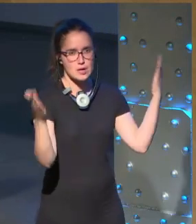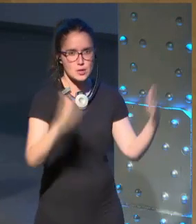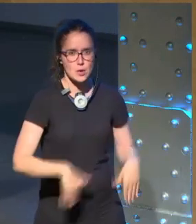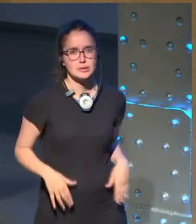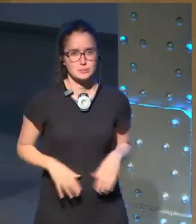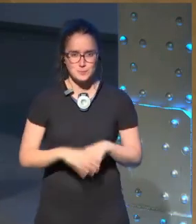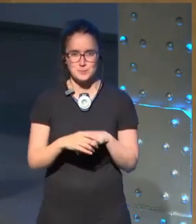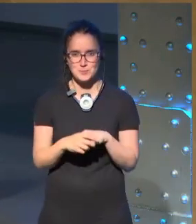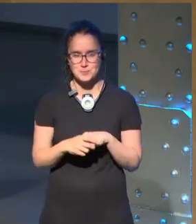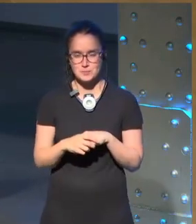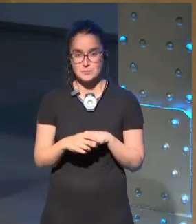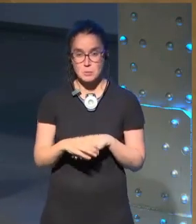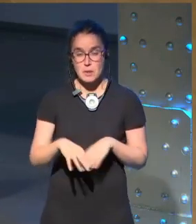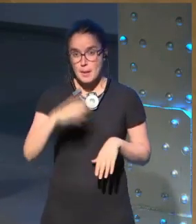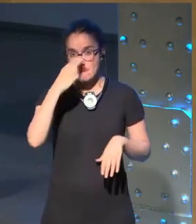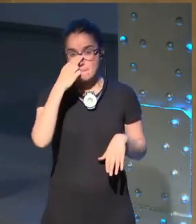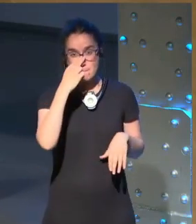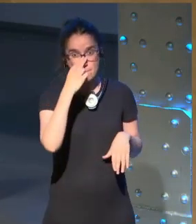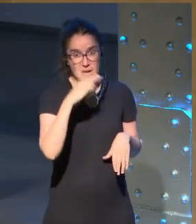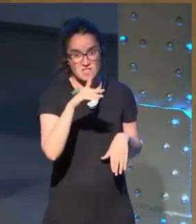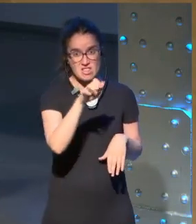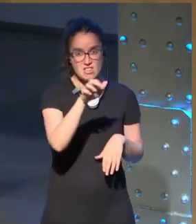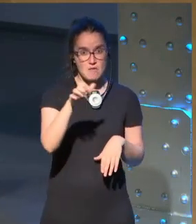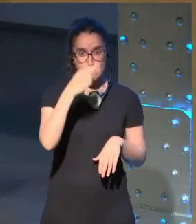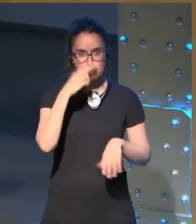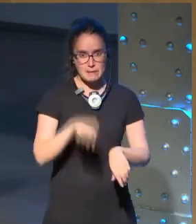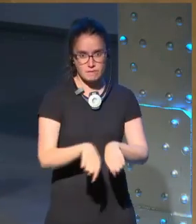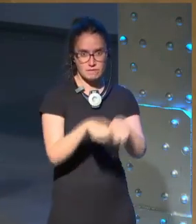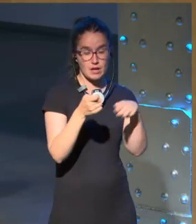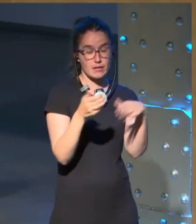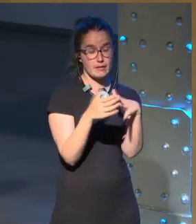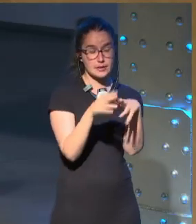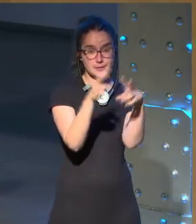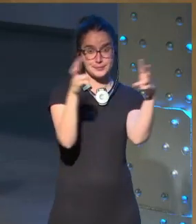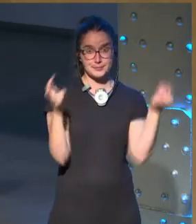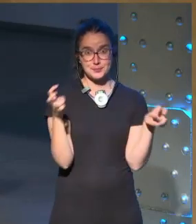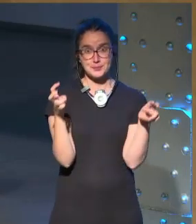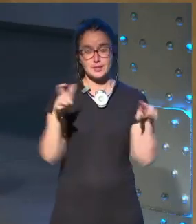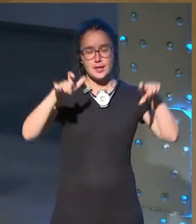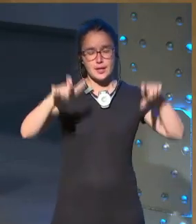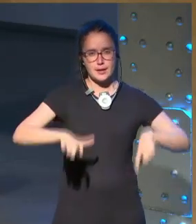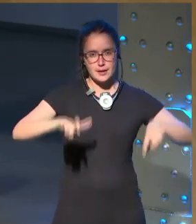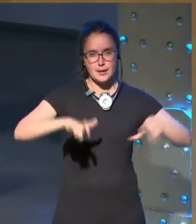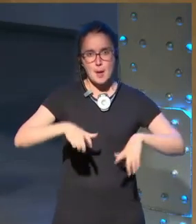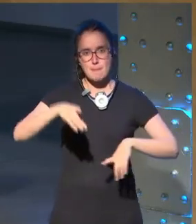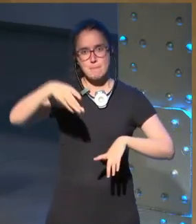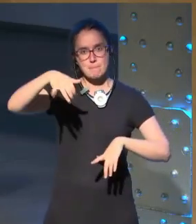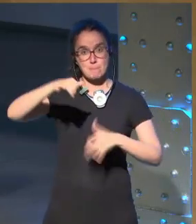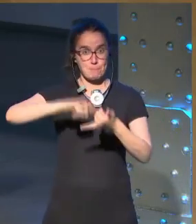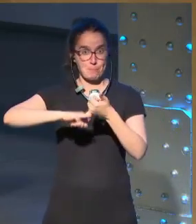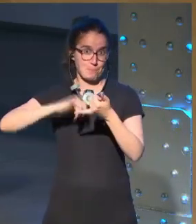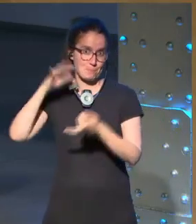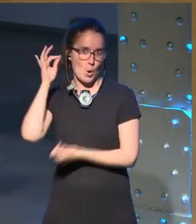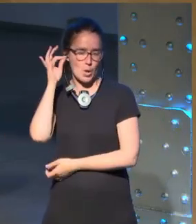Quizá podemos hacer que Dave... And perhaps we could even have Dave break his leg and be stuck at home. And Madeline, she's a smart